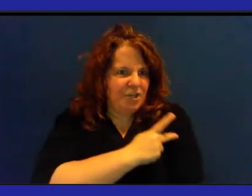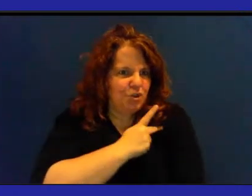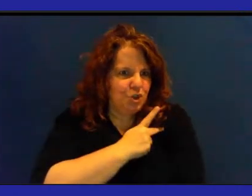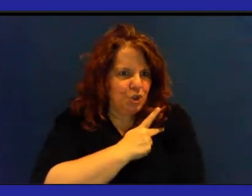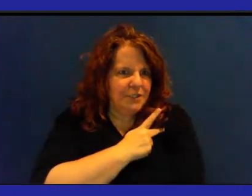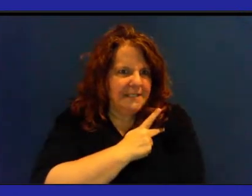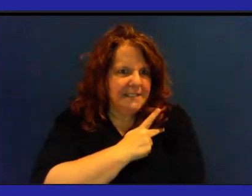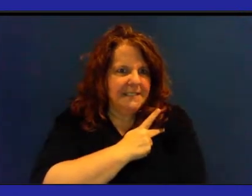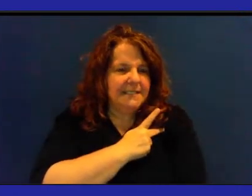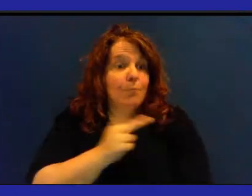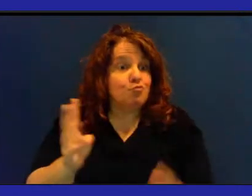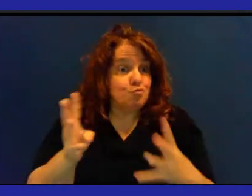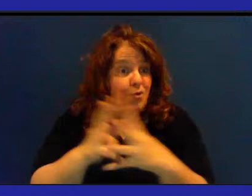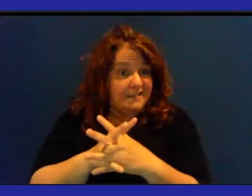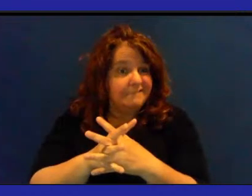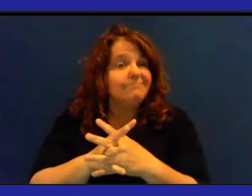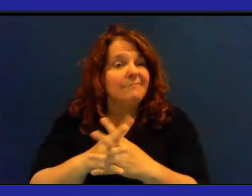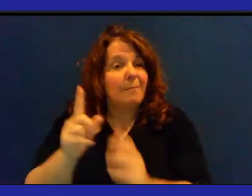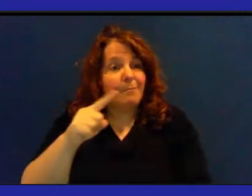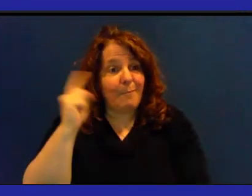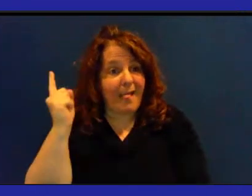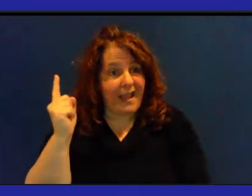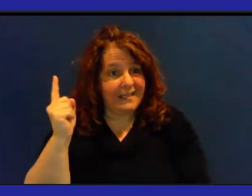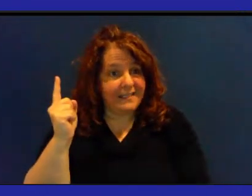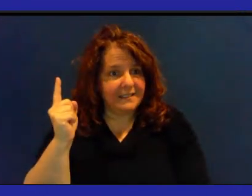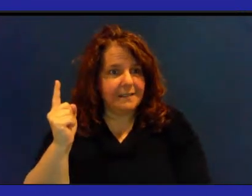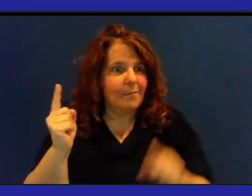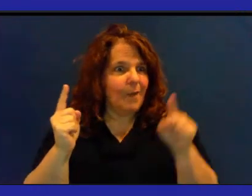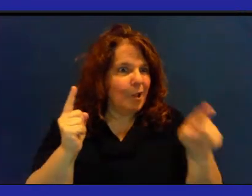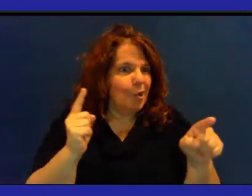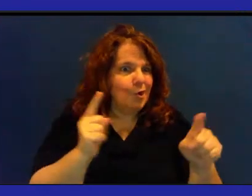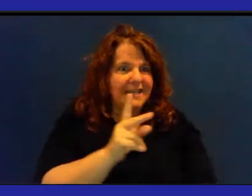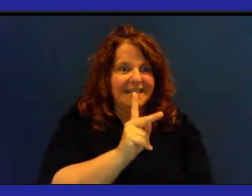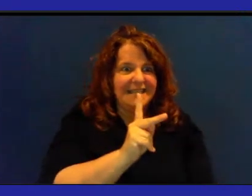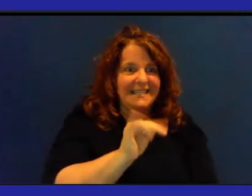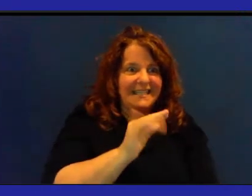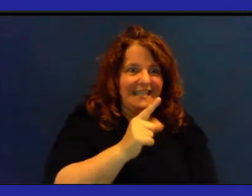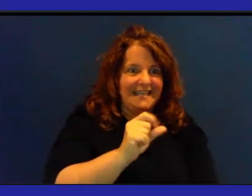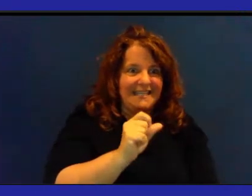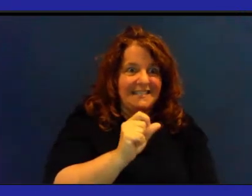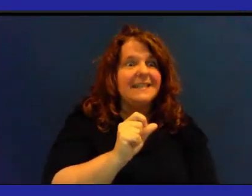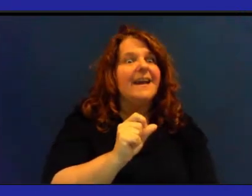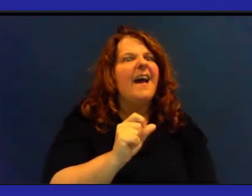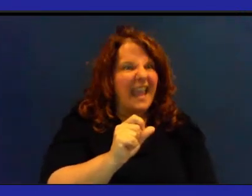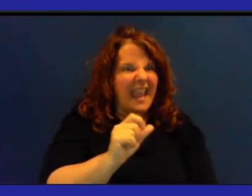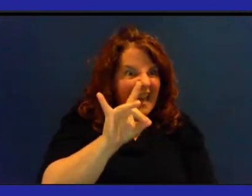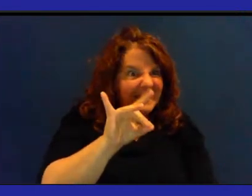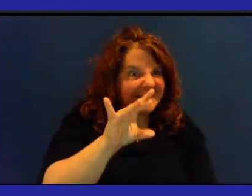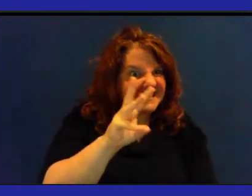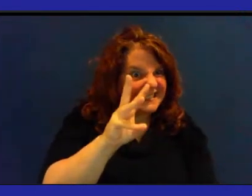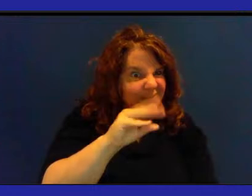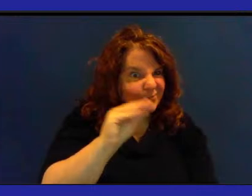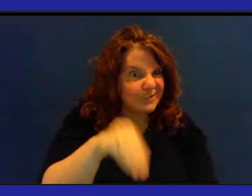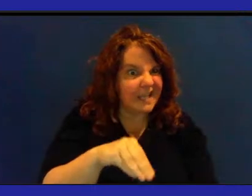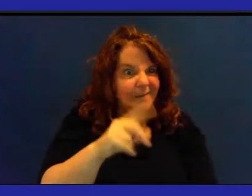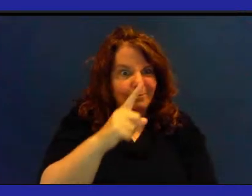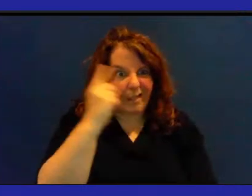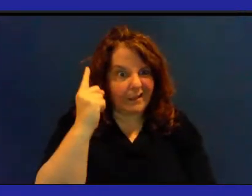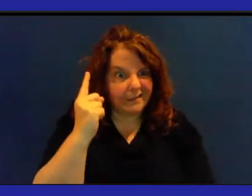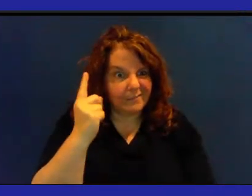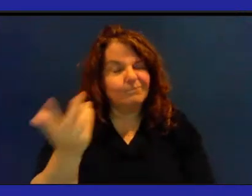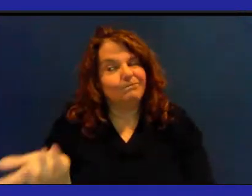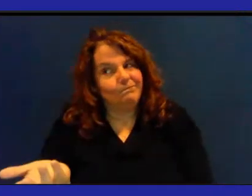patients are African American, and you look at Kings County, where 86% of their patients are African American, we are